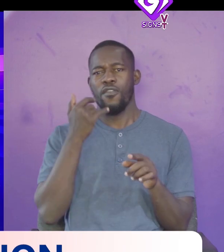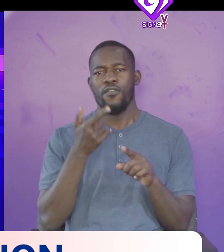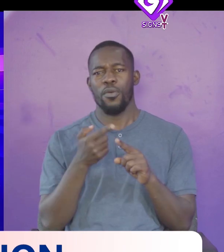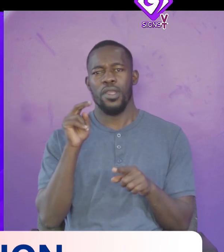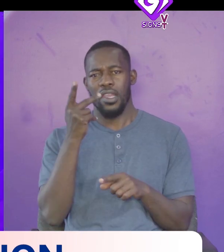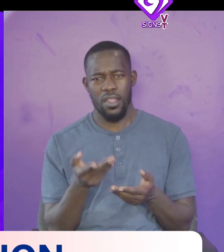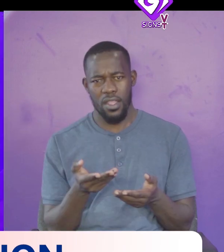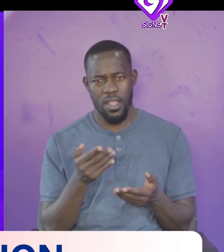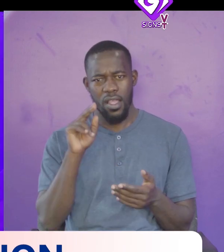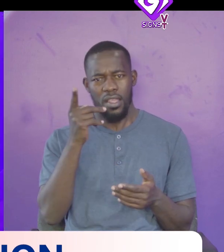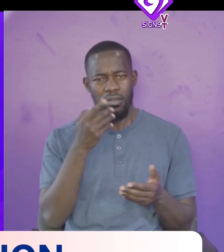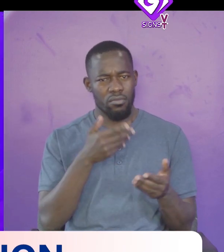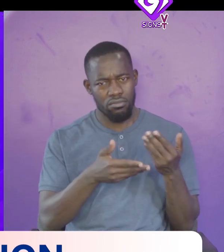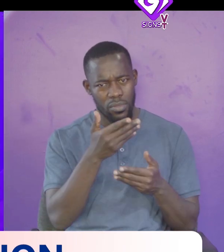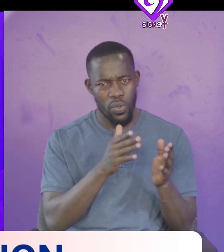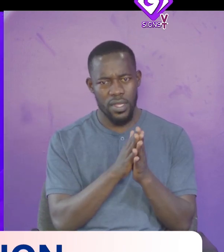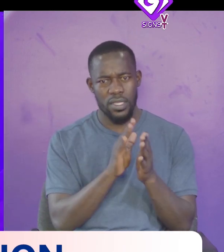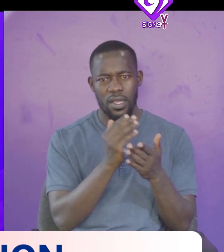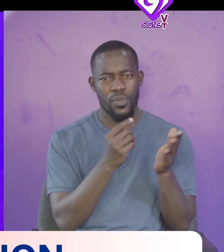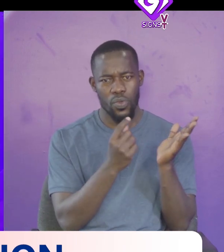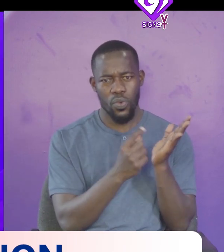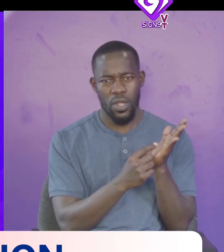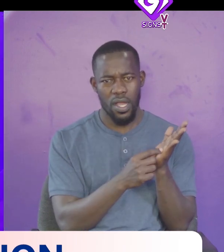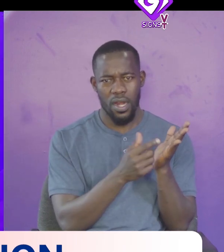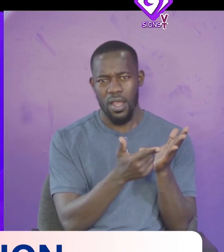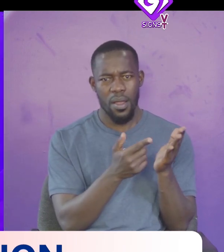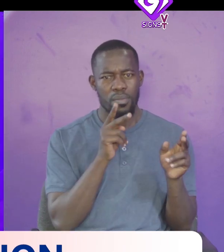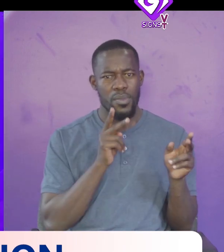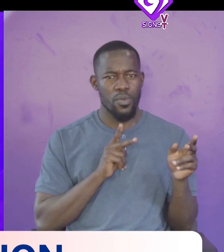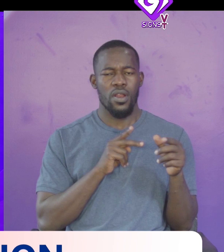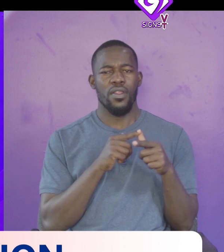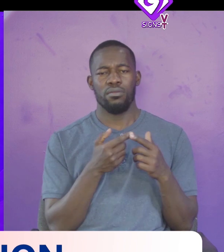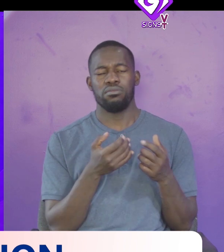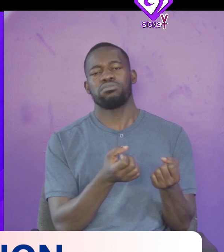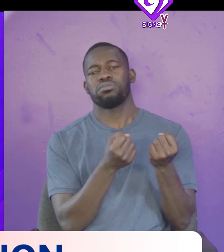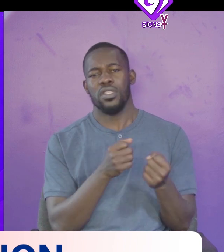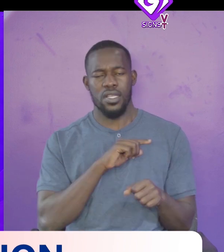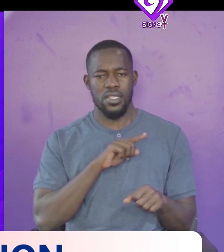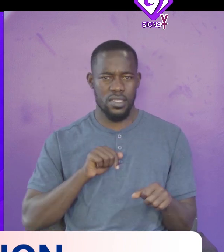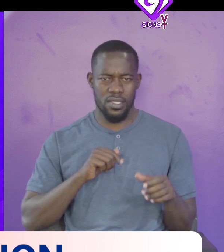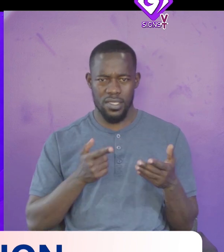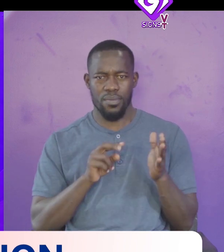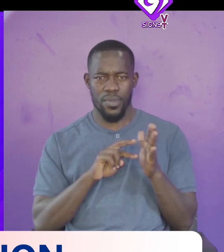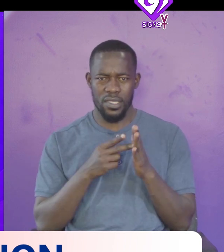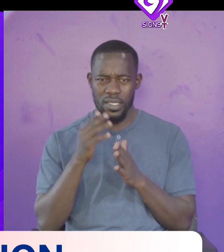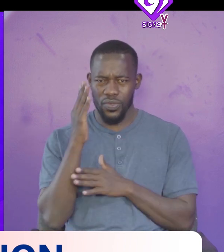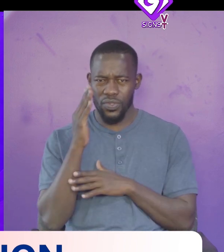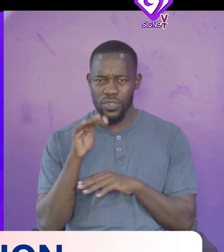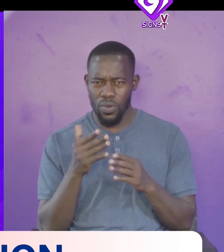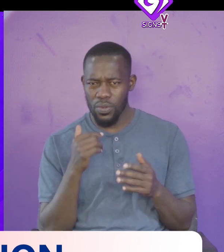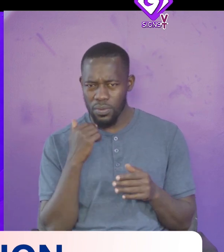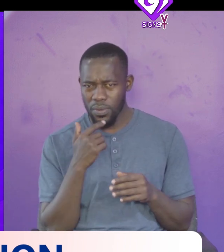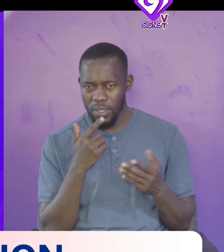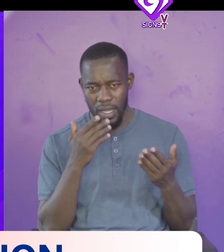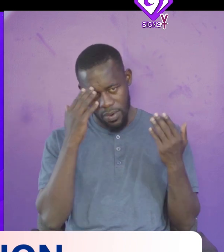was Kenyan people who called them to take us. By Kenyan people, you mean security? You mean police? I don't know who. I don't know